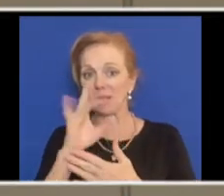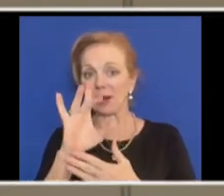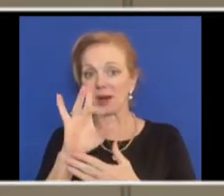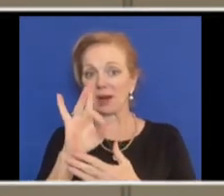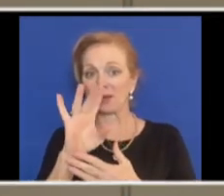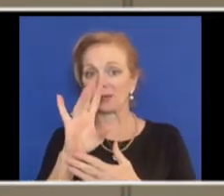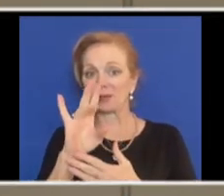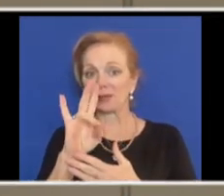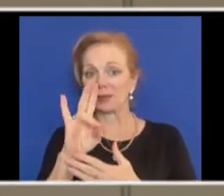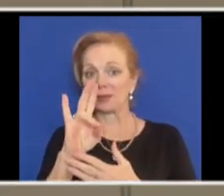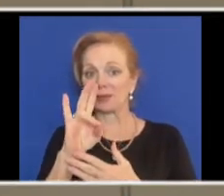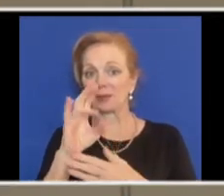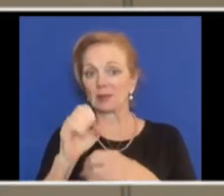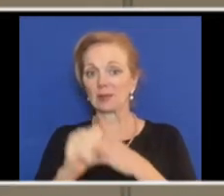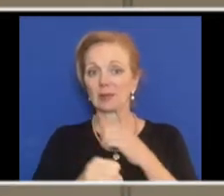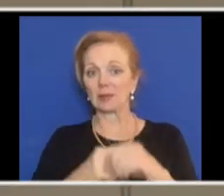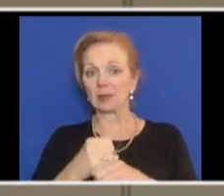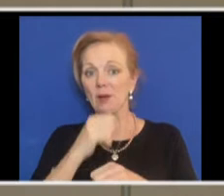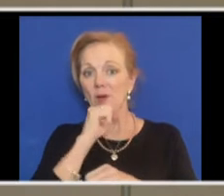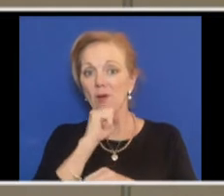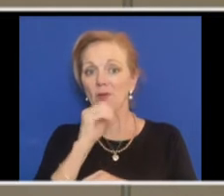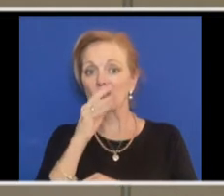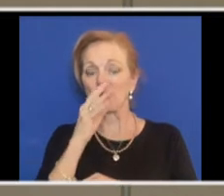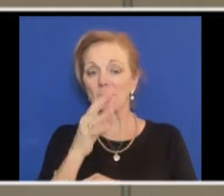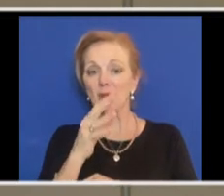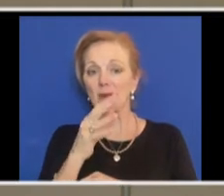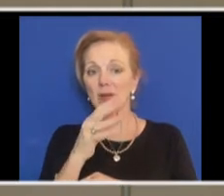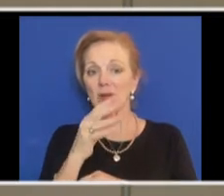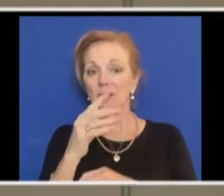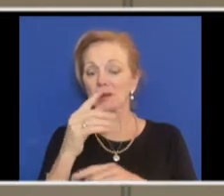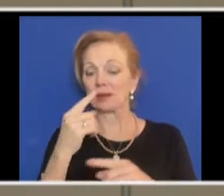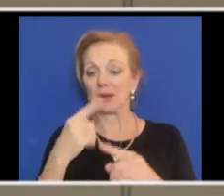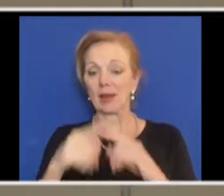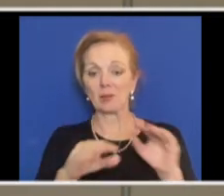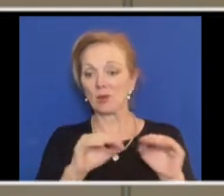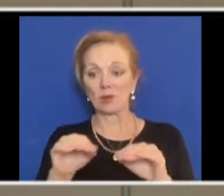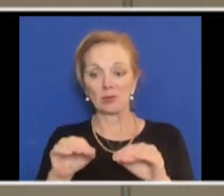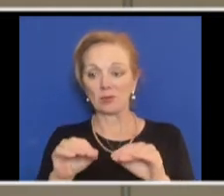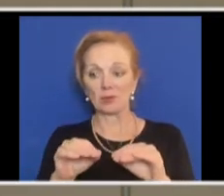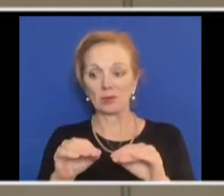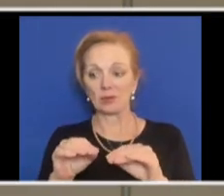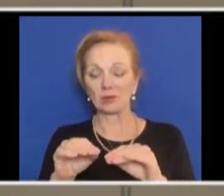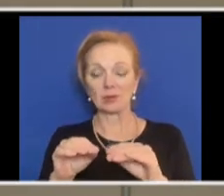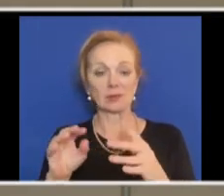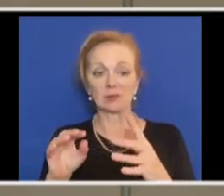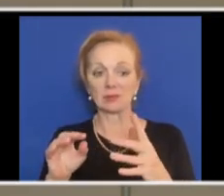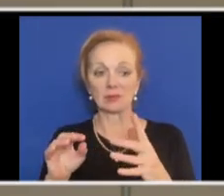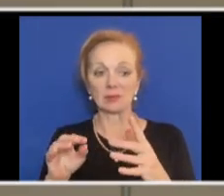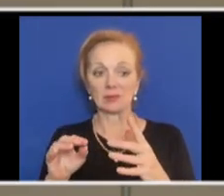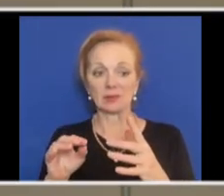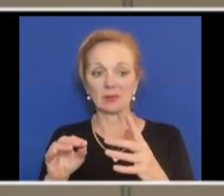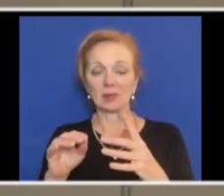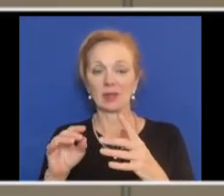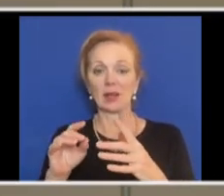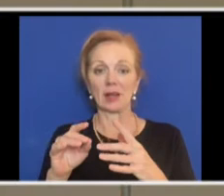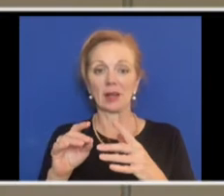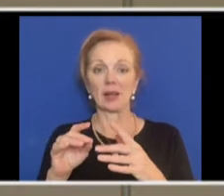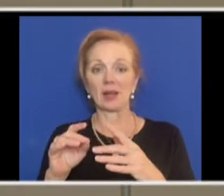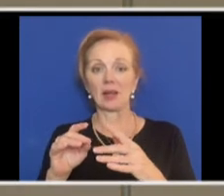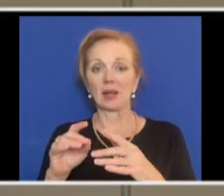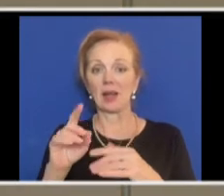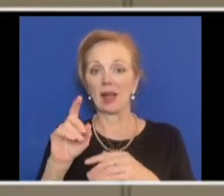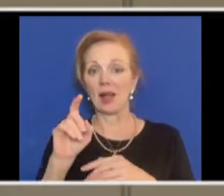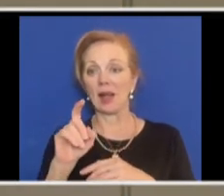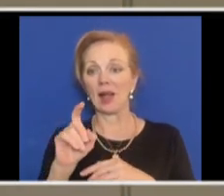year old grandmother is no longer mobile right and in the same sense they had to um we had to